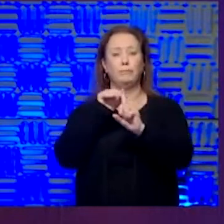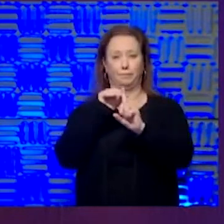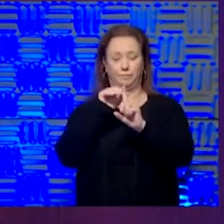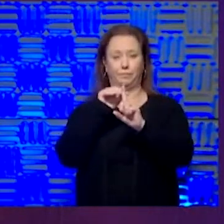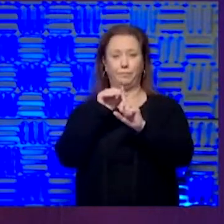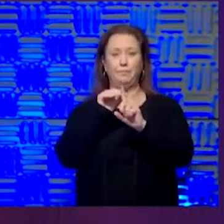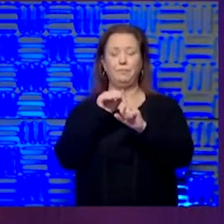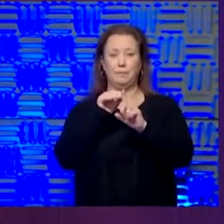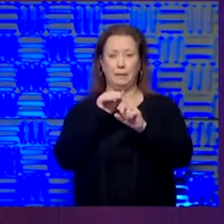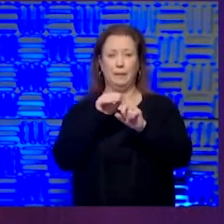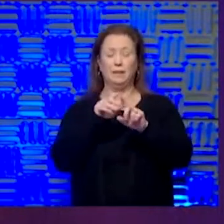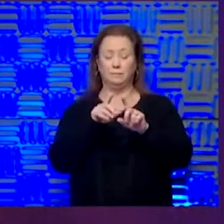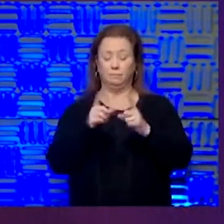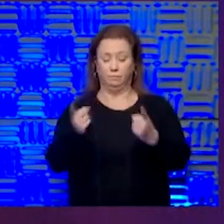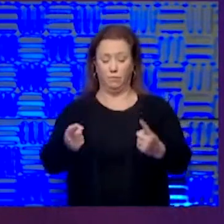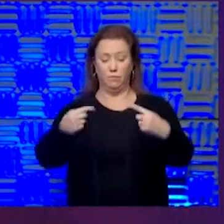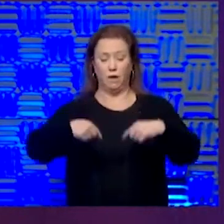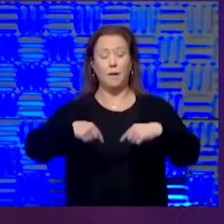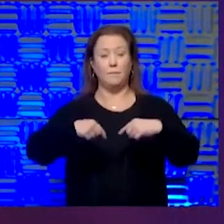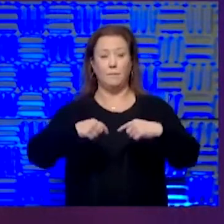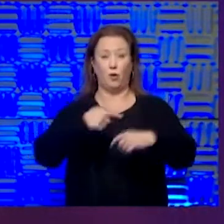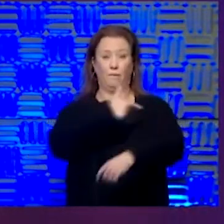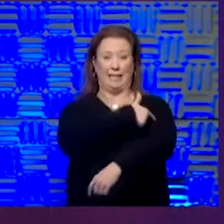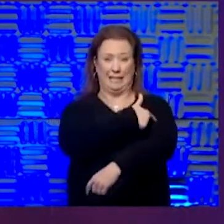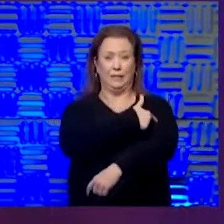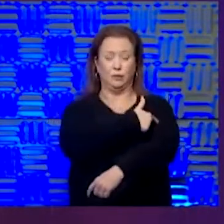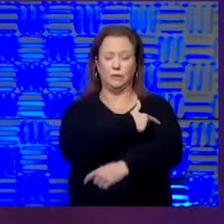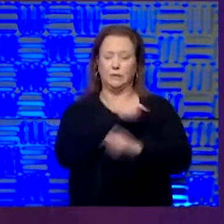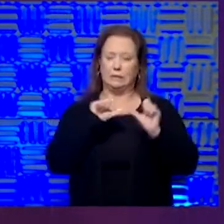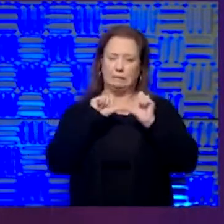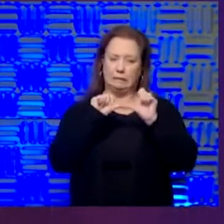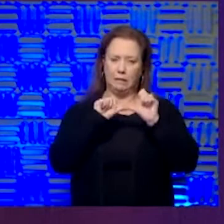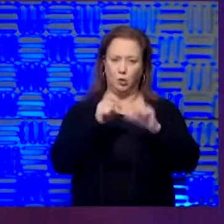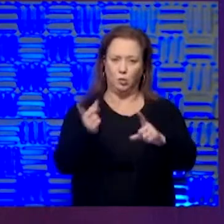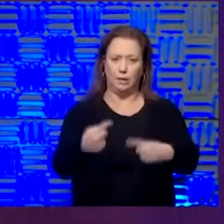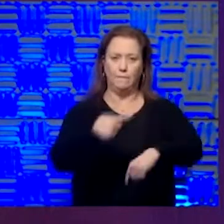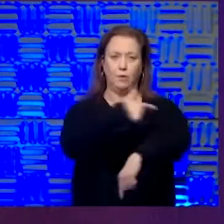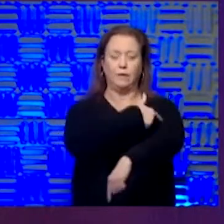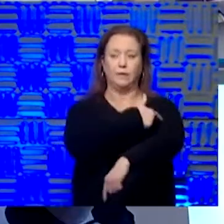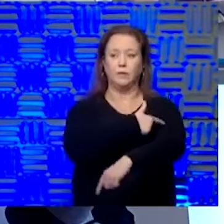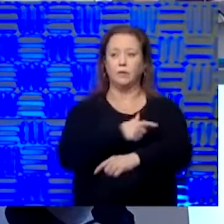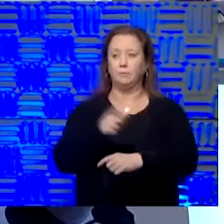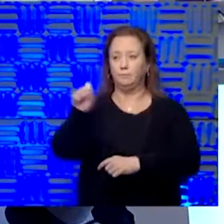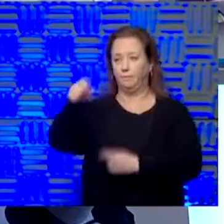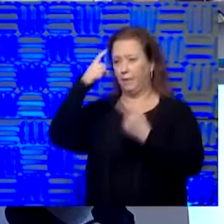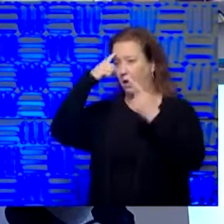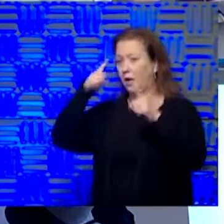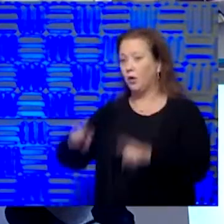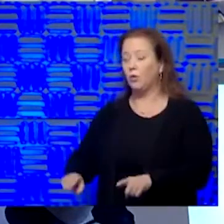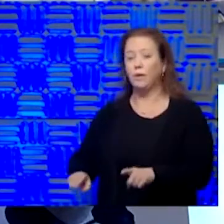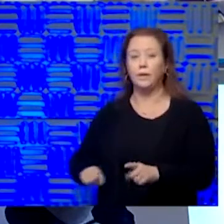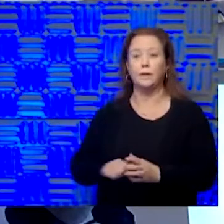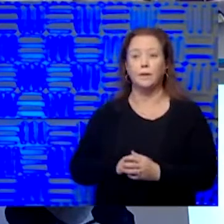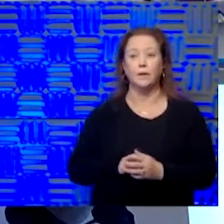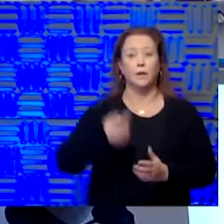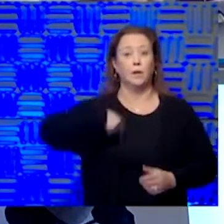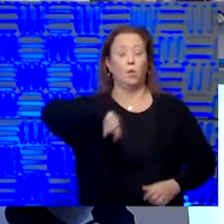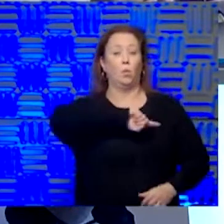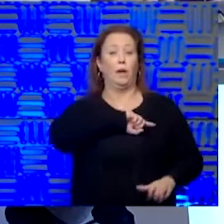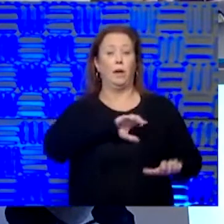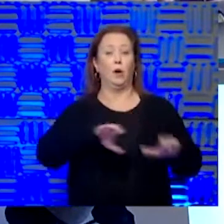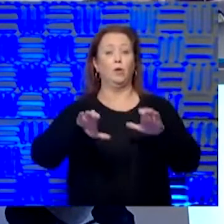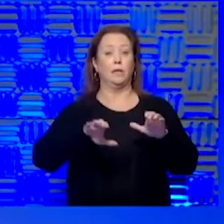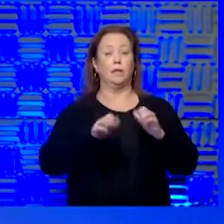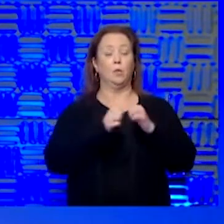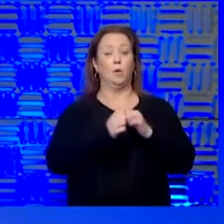visits, in-person visits that require vaccinations, keep up during this crisis. Yeah. I would agree. I mean, I think that we're dealing with